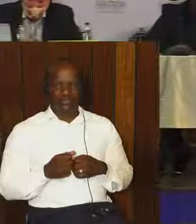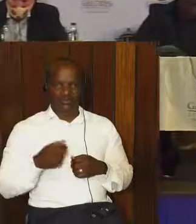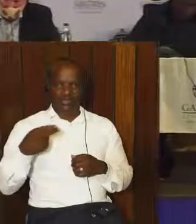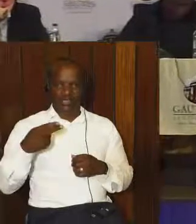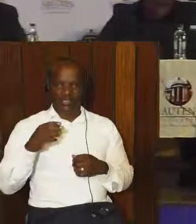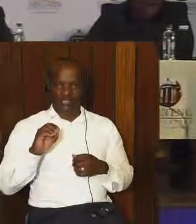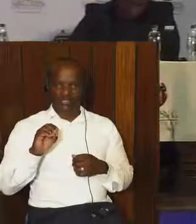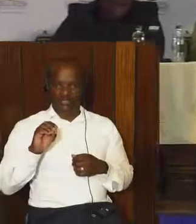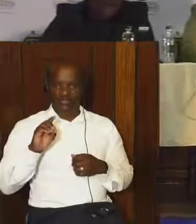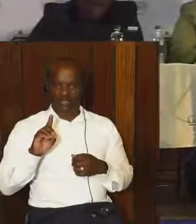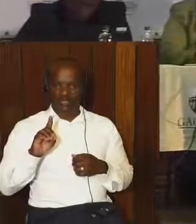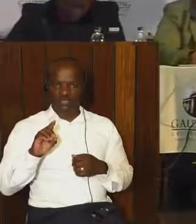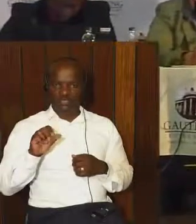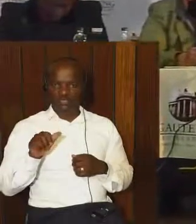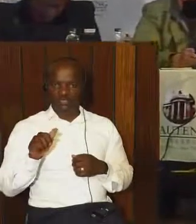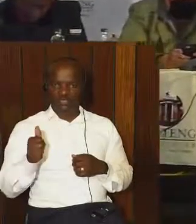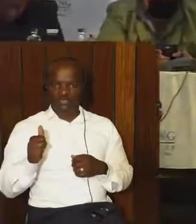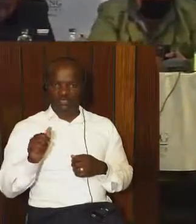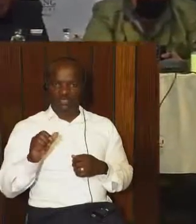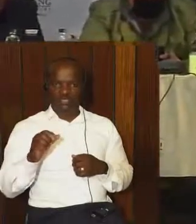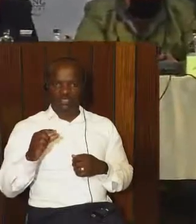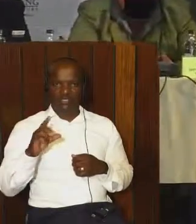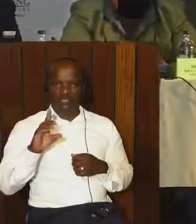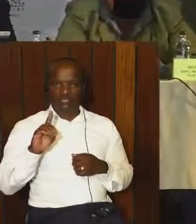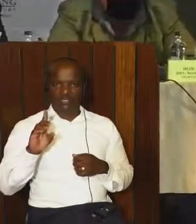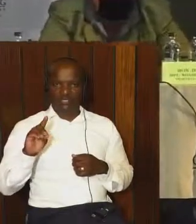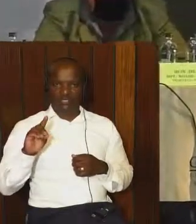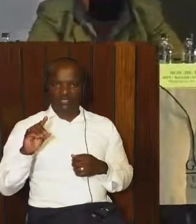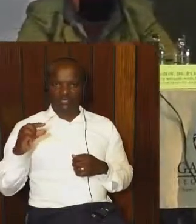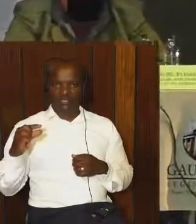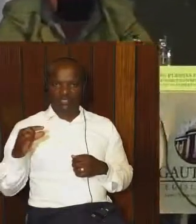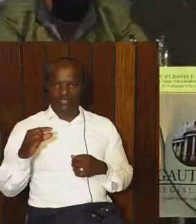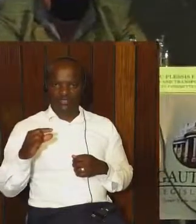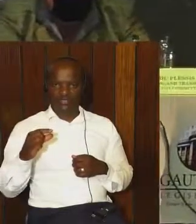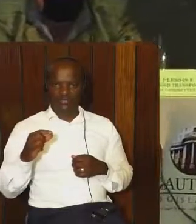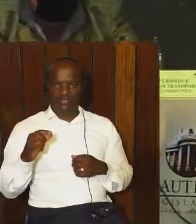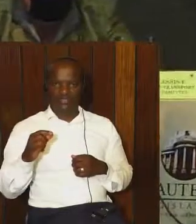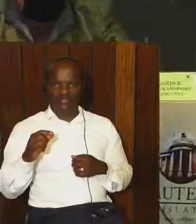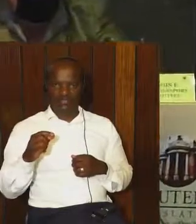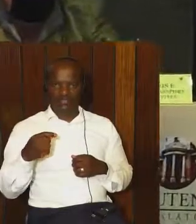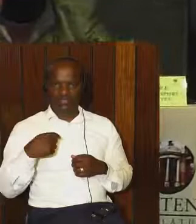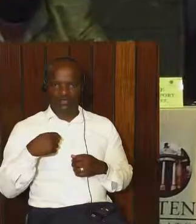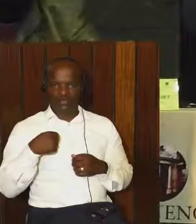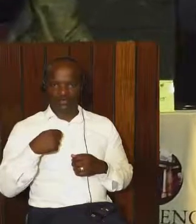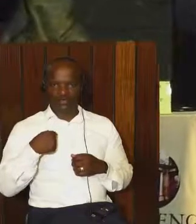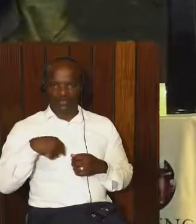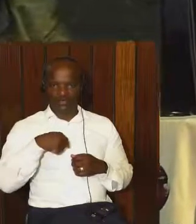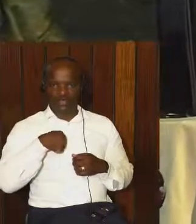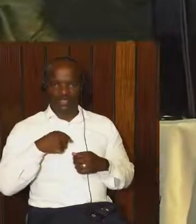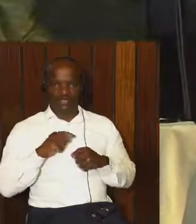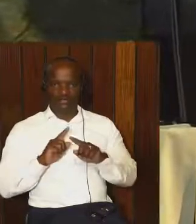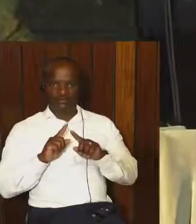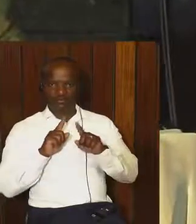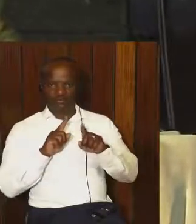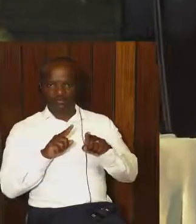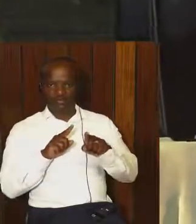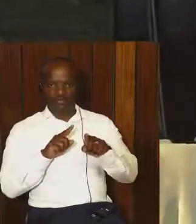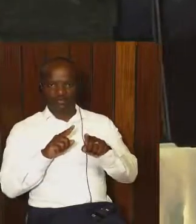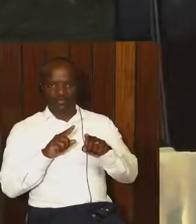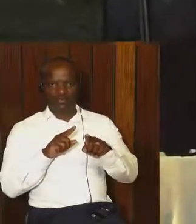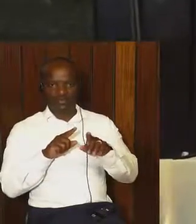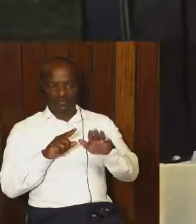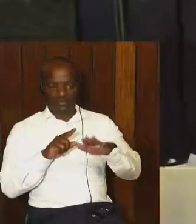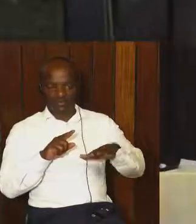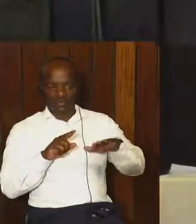HOD and the DDG that we undertook an oversight visit. I think that was sometime